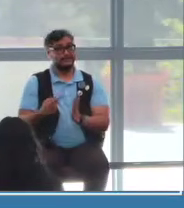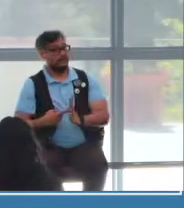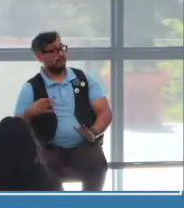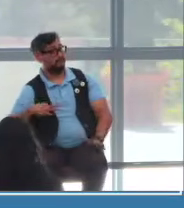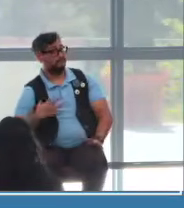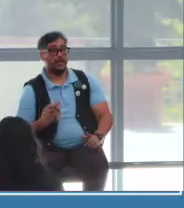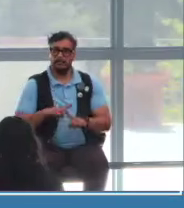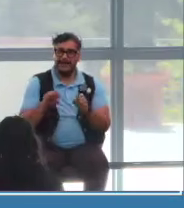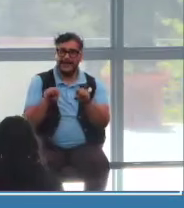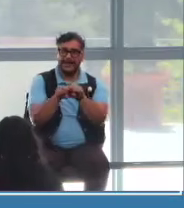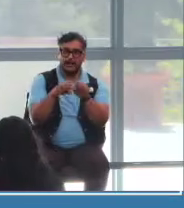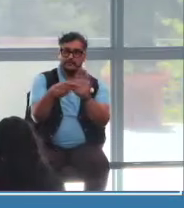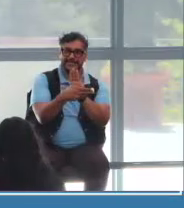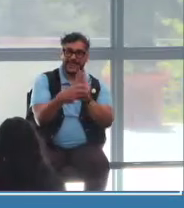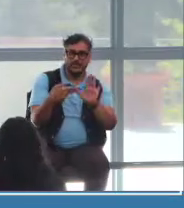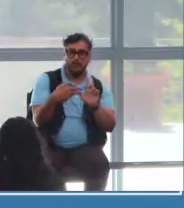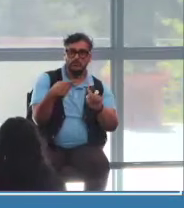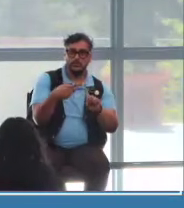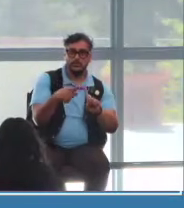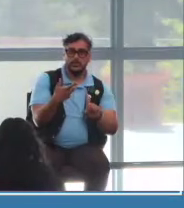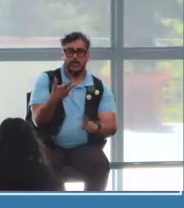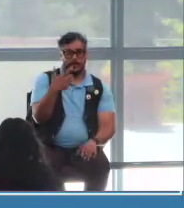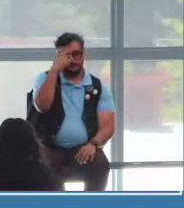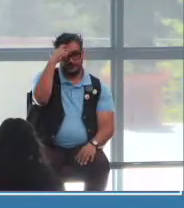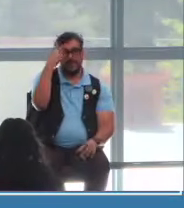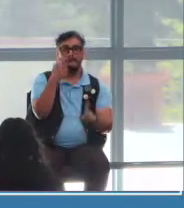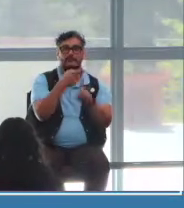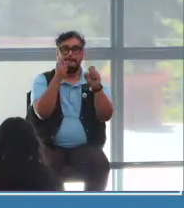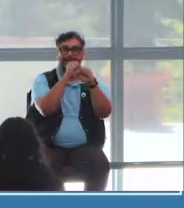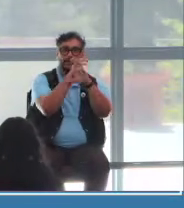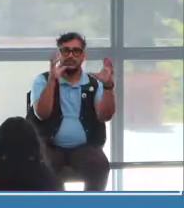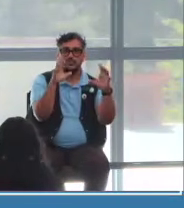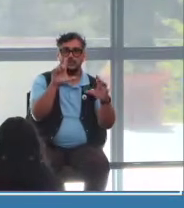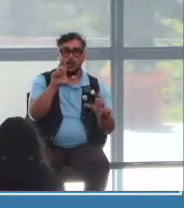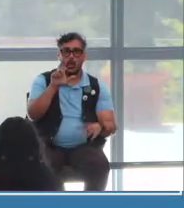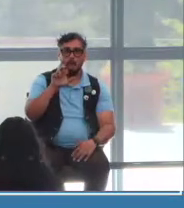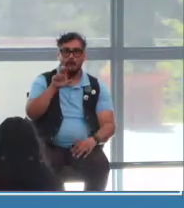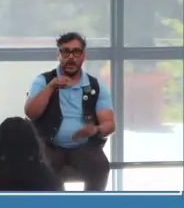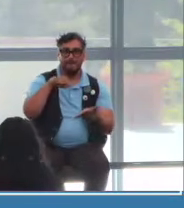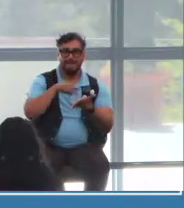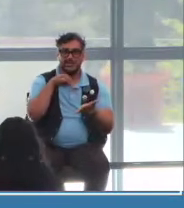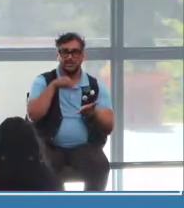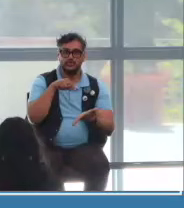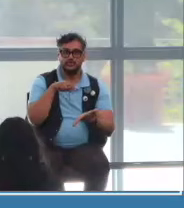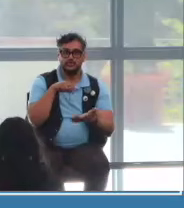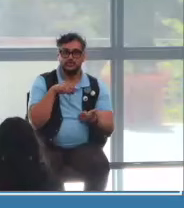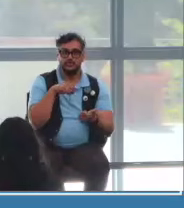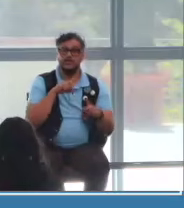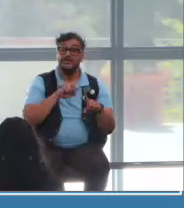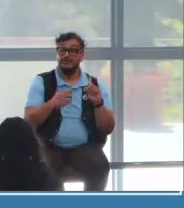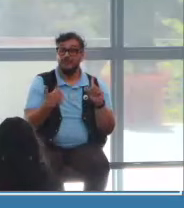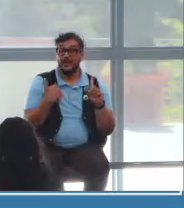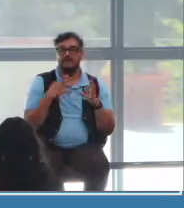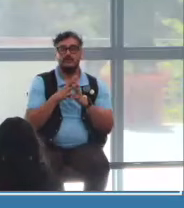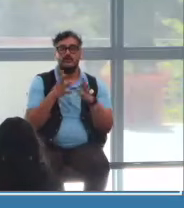diagnose central nervous system Sjogren's is by imaging and a lumbar puncture. And but there's a